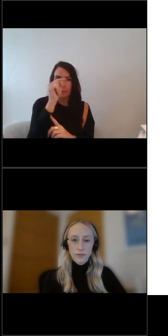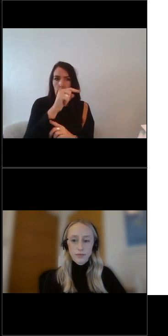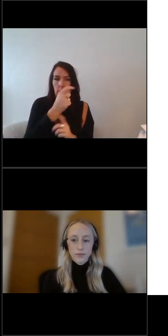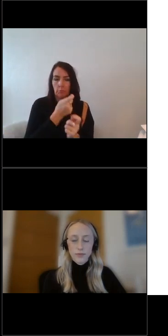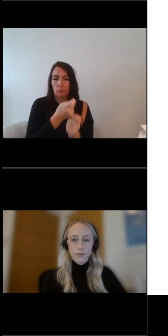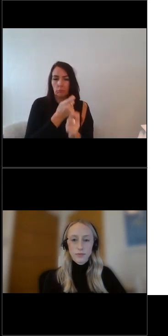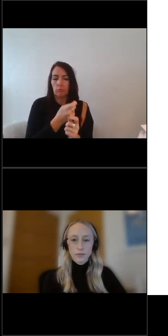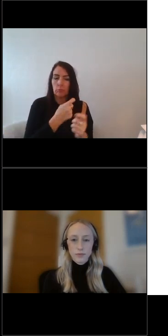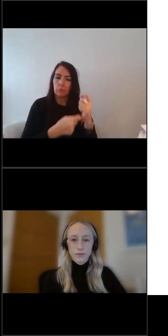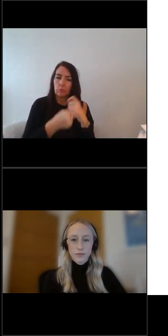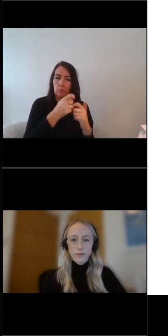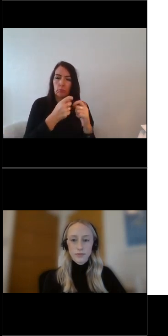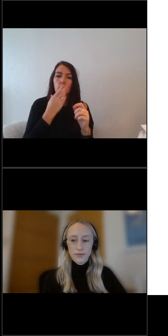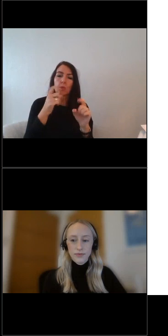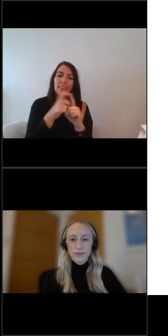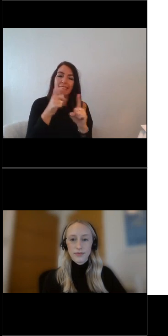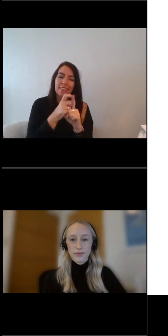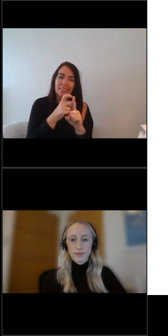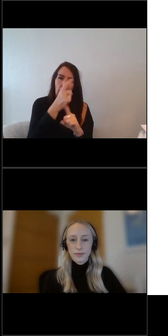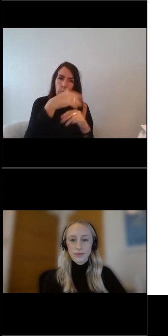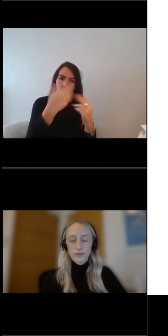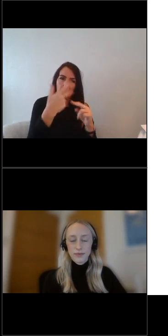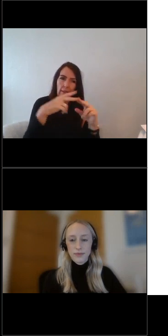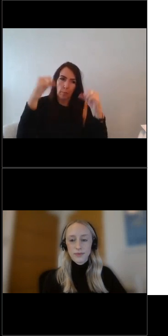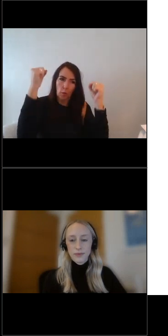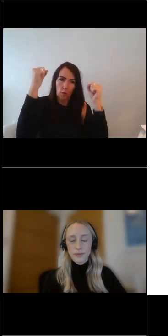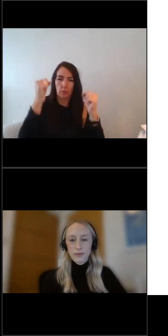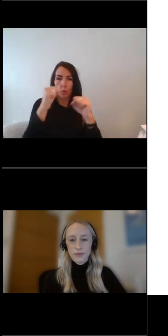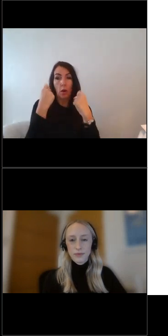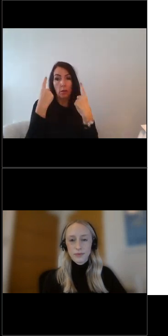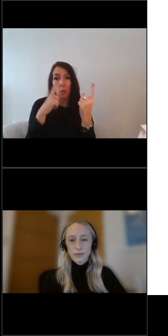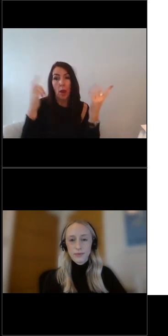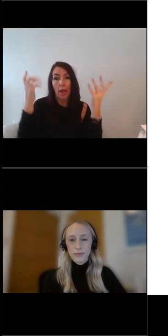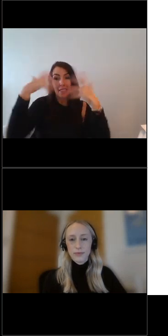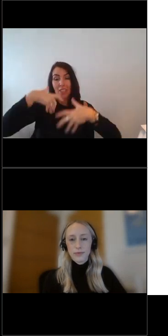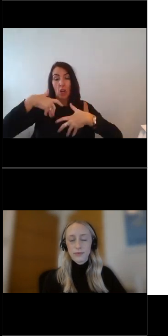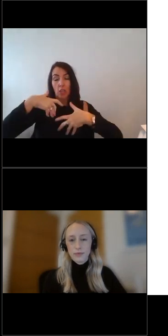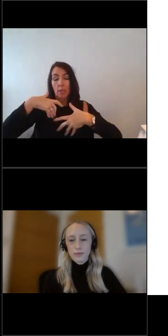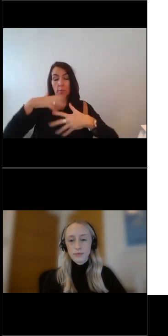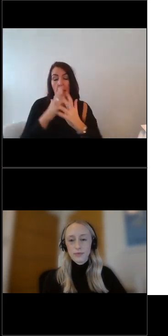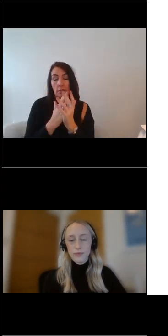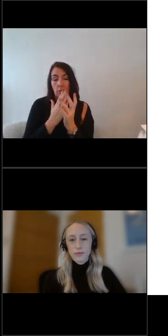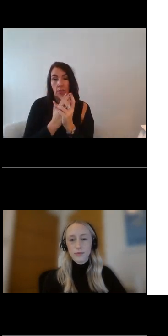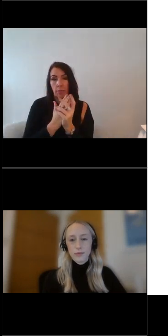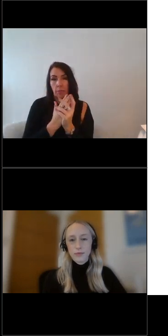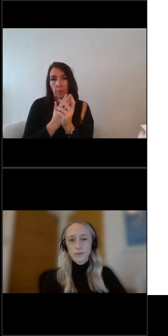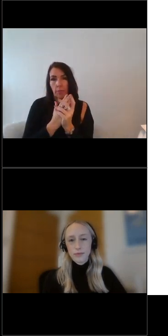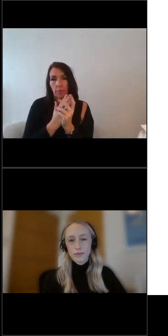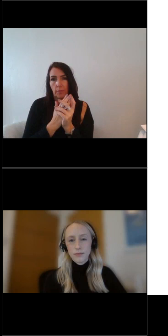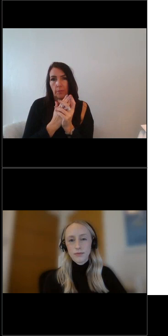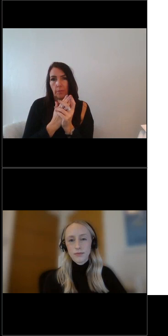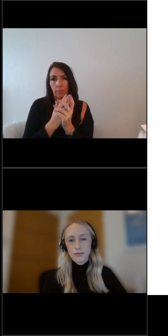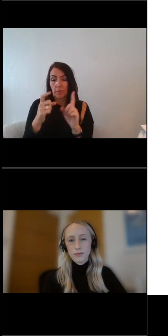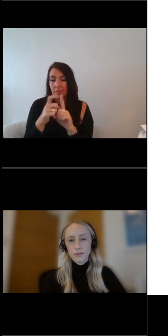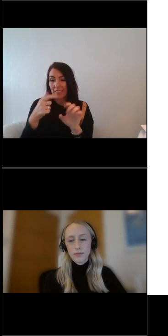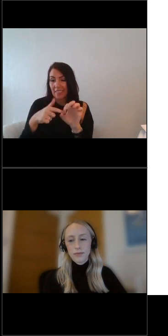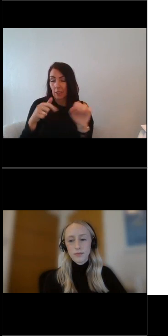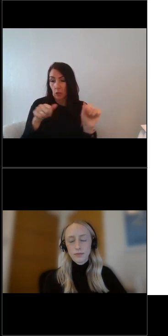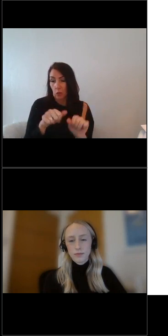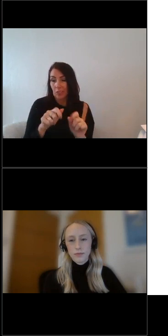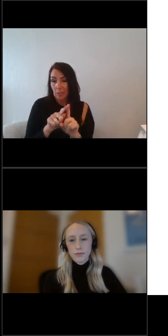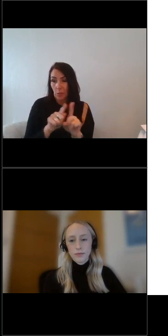as part of that process. So yeah, understandable concern, but obviously we had diesel shortages and we had those